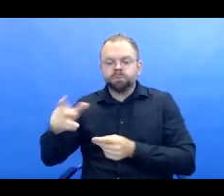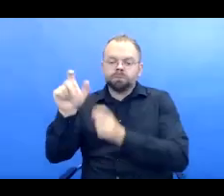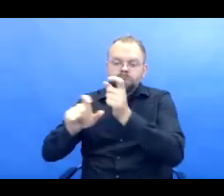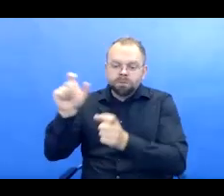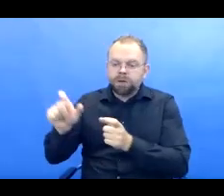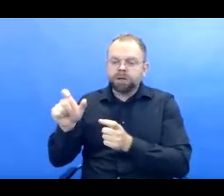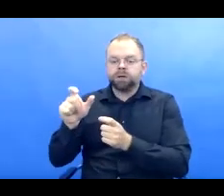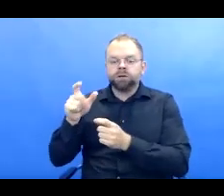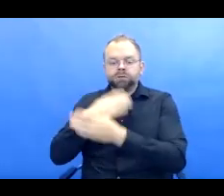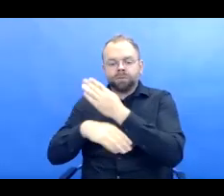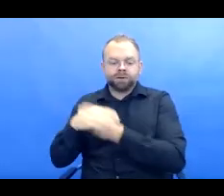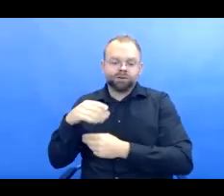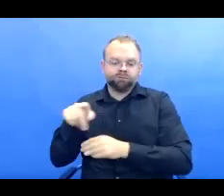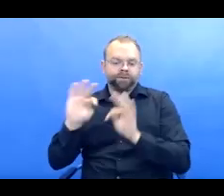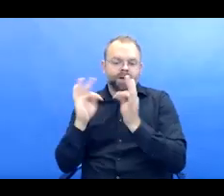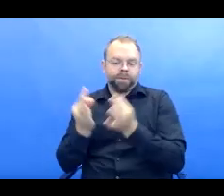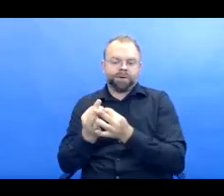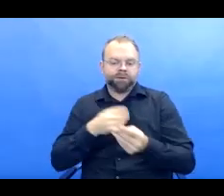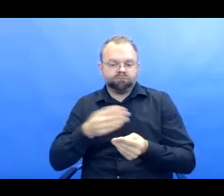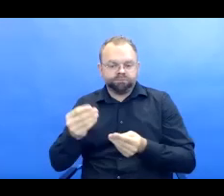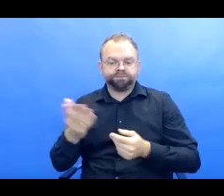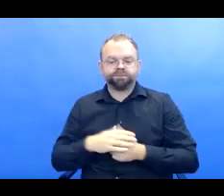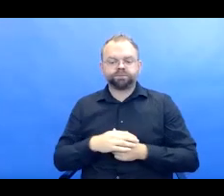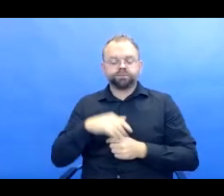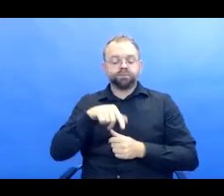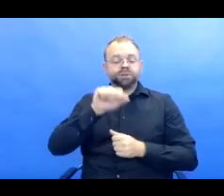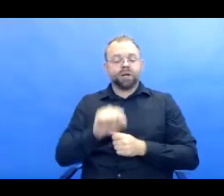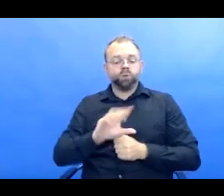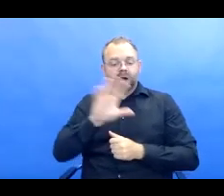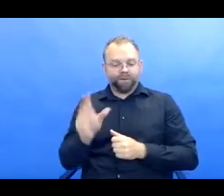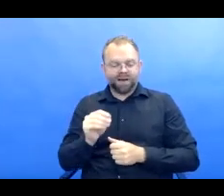for persons with disabilities. In Sierra Leone,